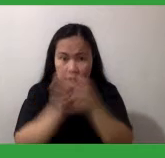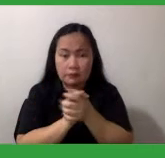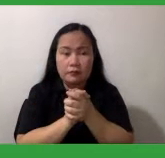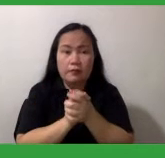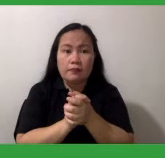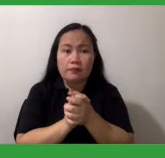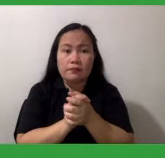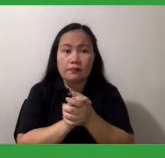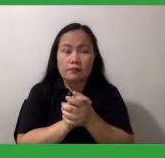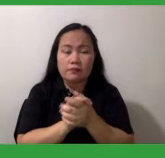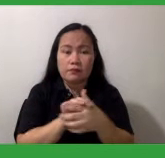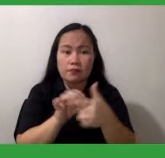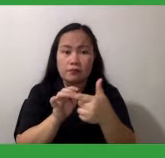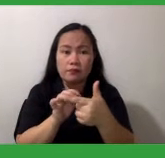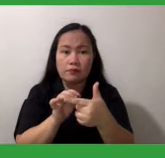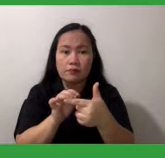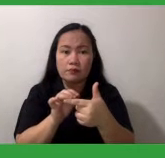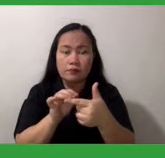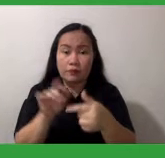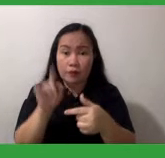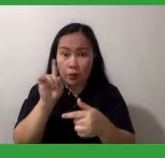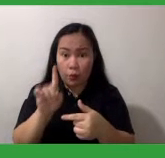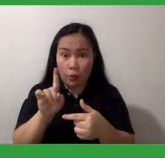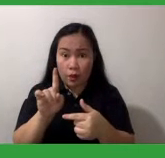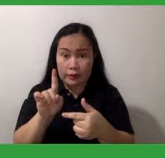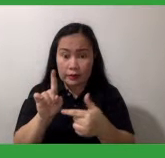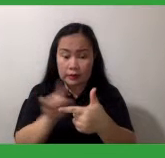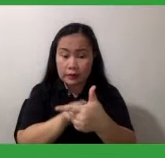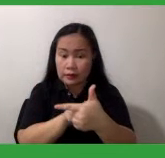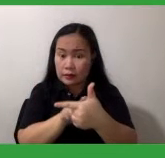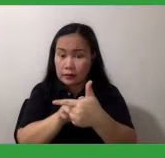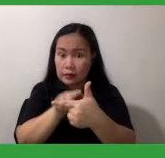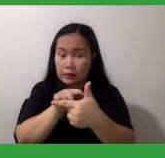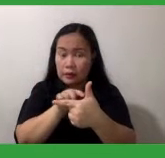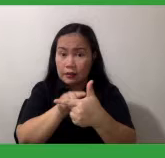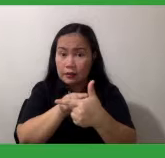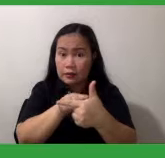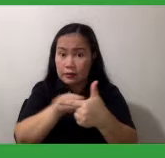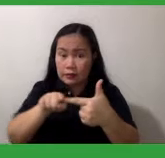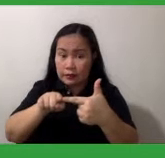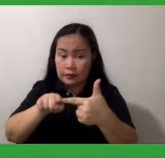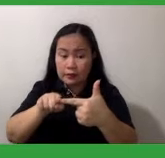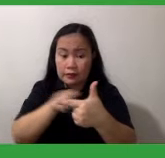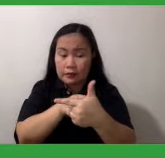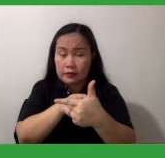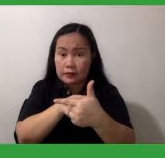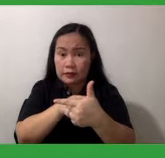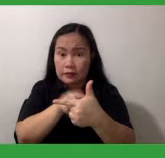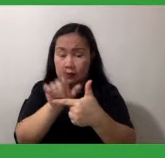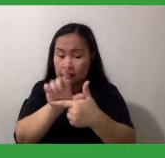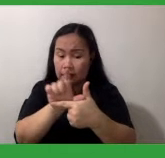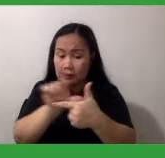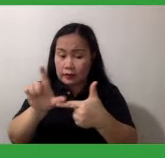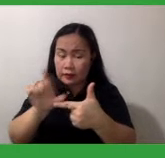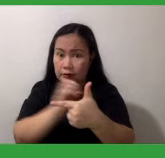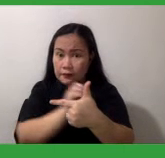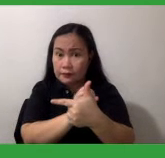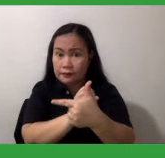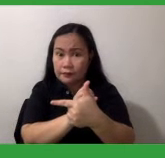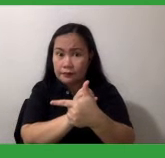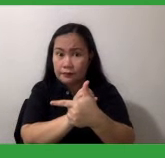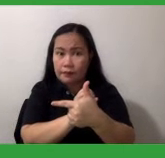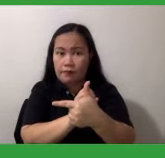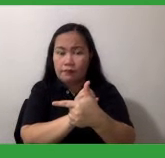angle, kailangan yung isang ray ay nakalinya sa zero. Kasi may mga protractor na meron